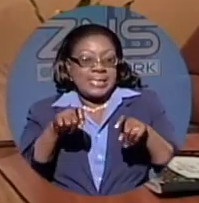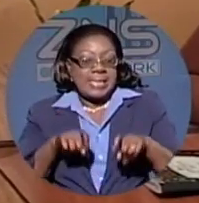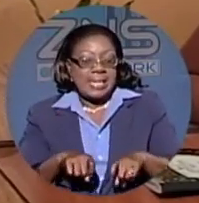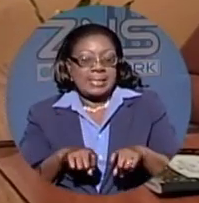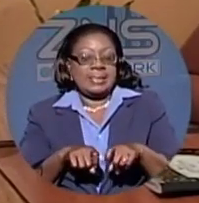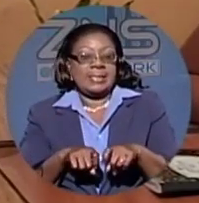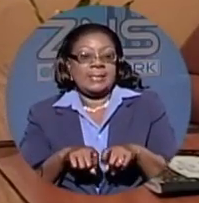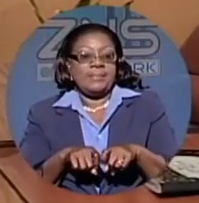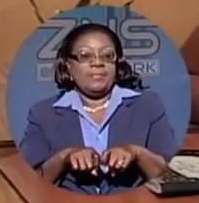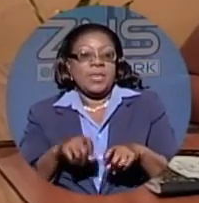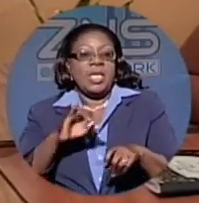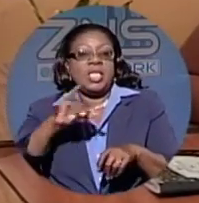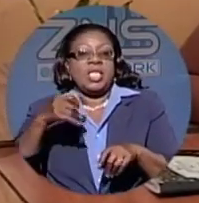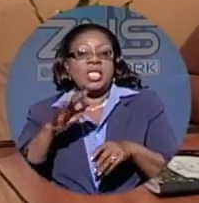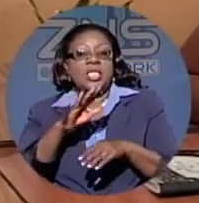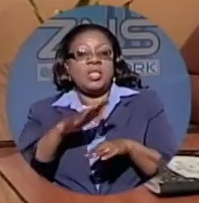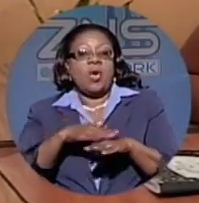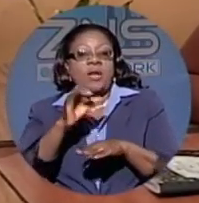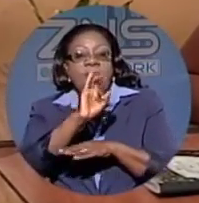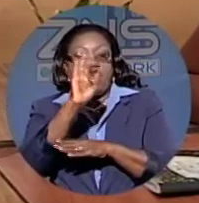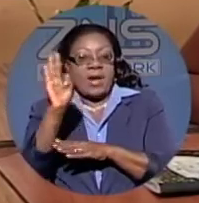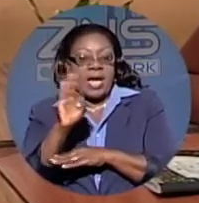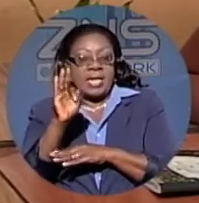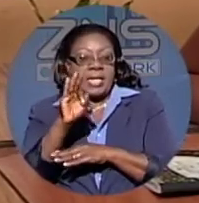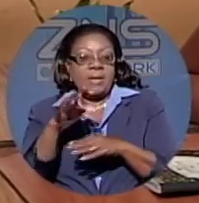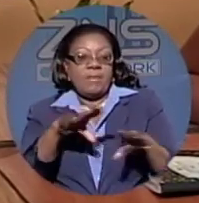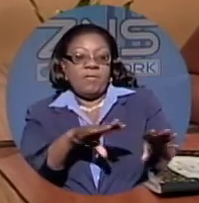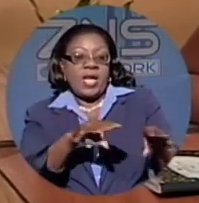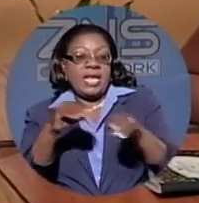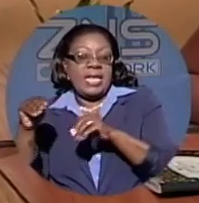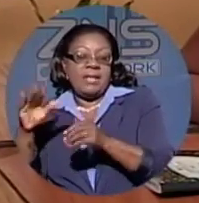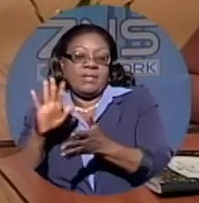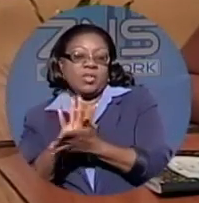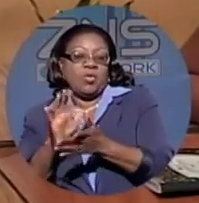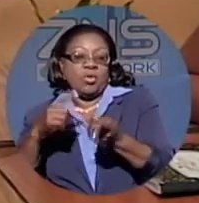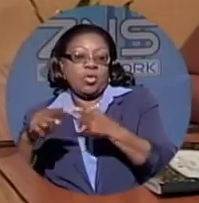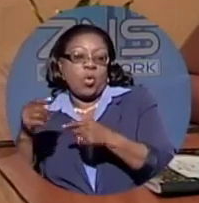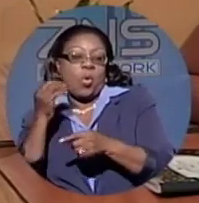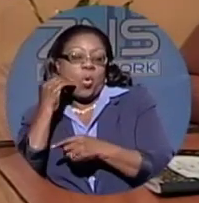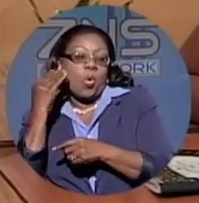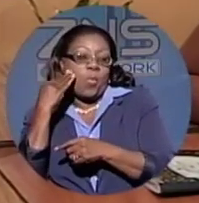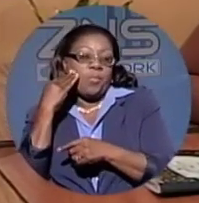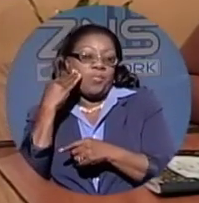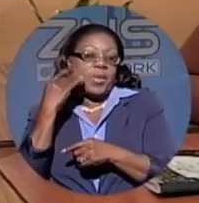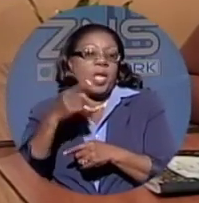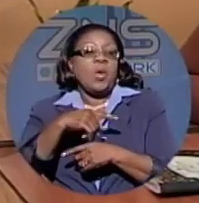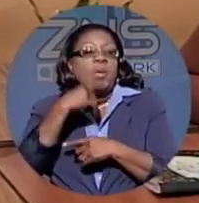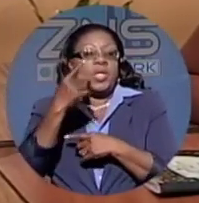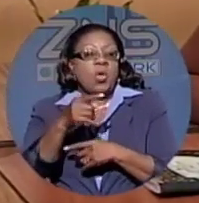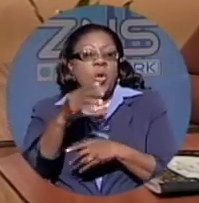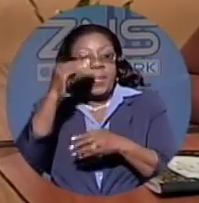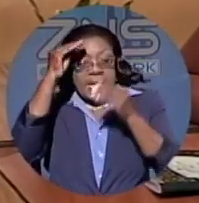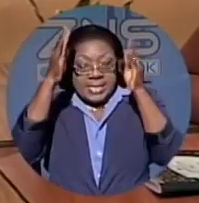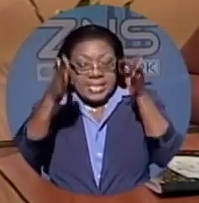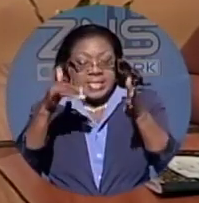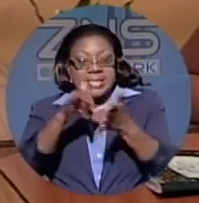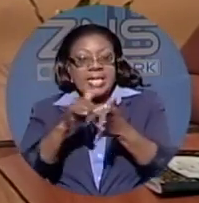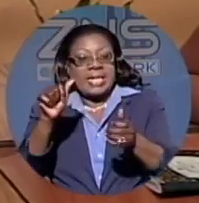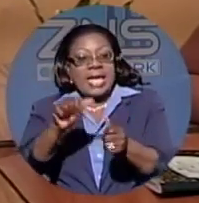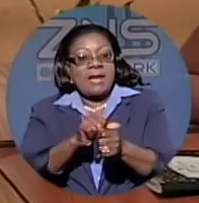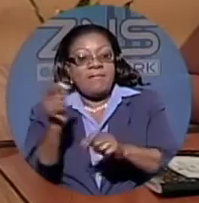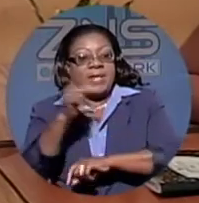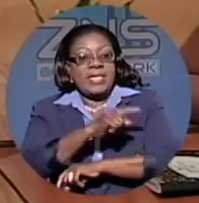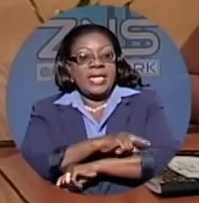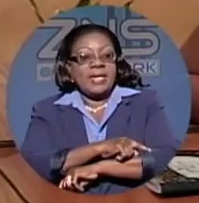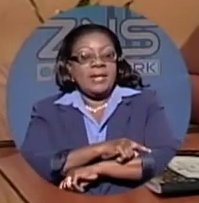Archer sat just Friday afternoon before he left school to go home. We're told by teachers that every day that went